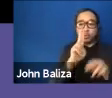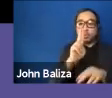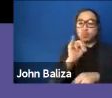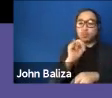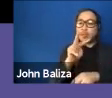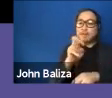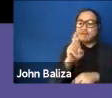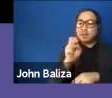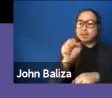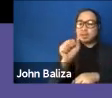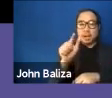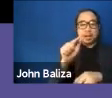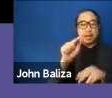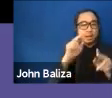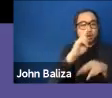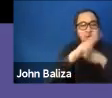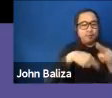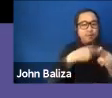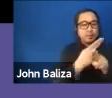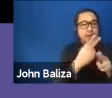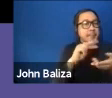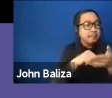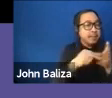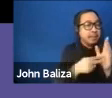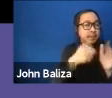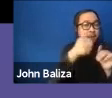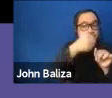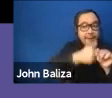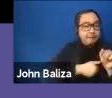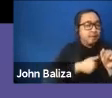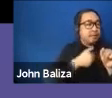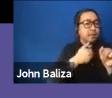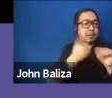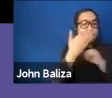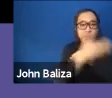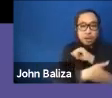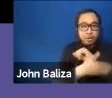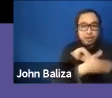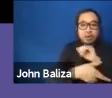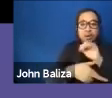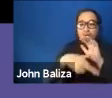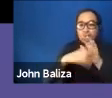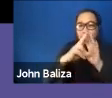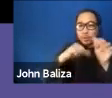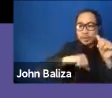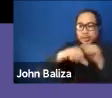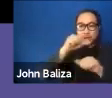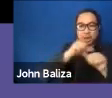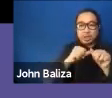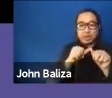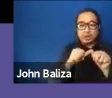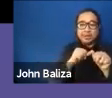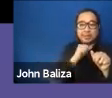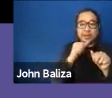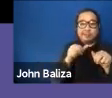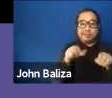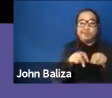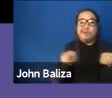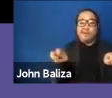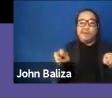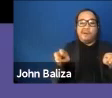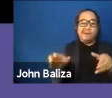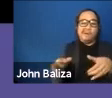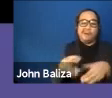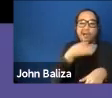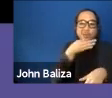every country review each other rather than a group of experts give recommendation to